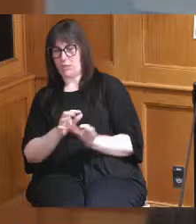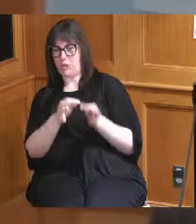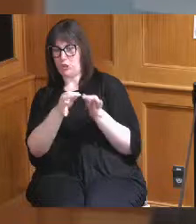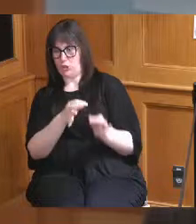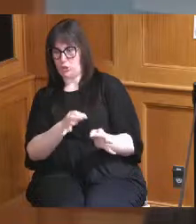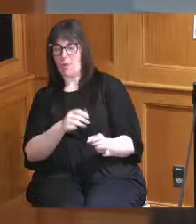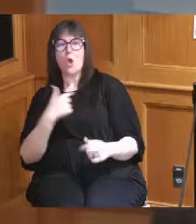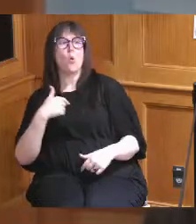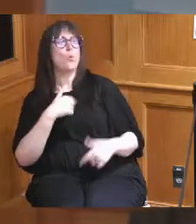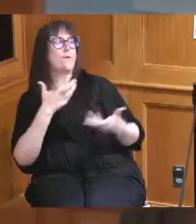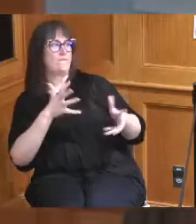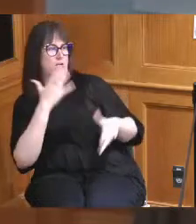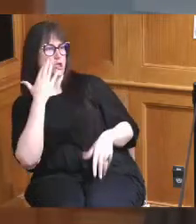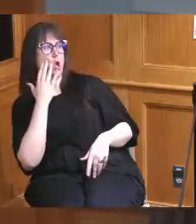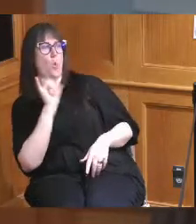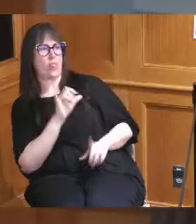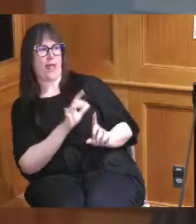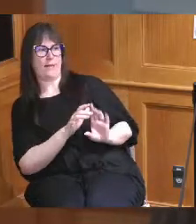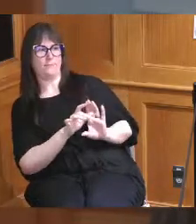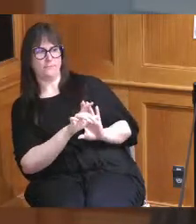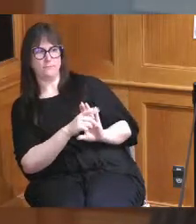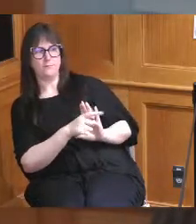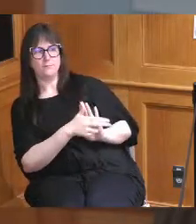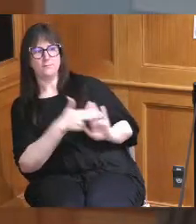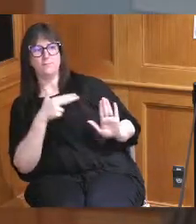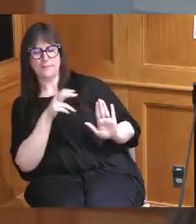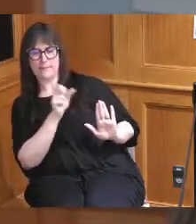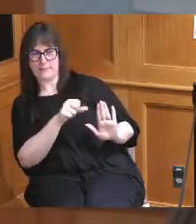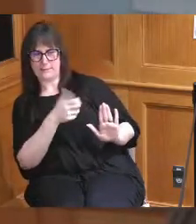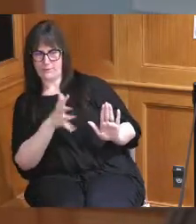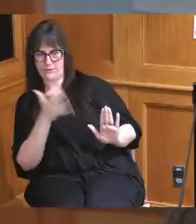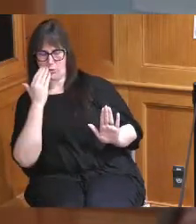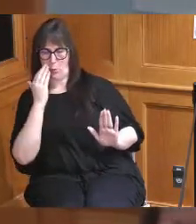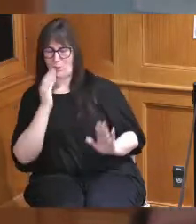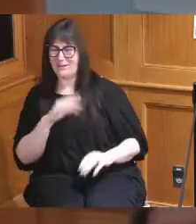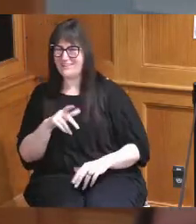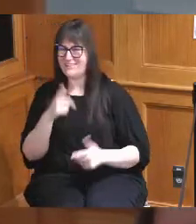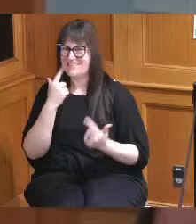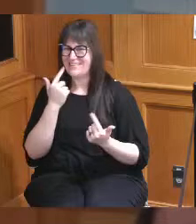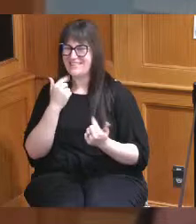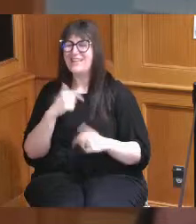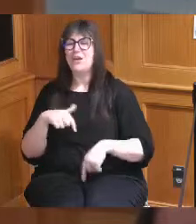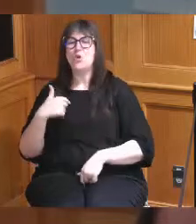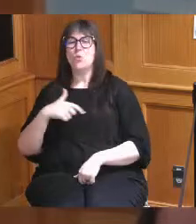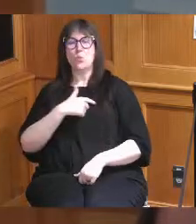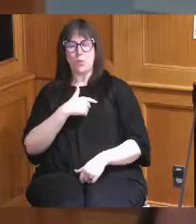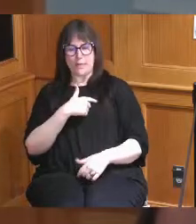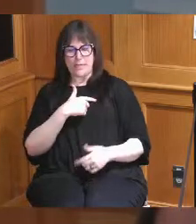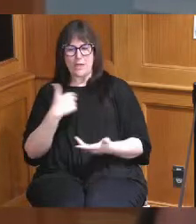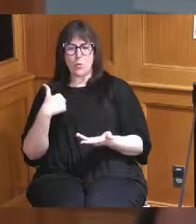We're familiar with that. Yeah. But